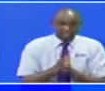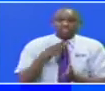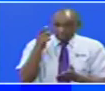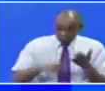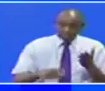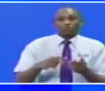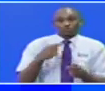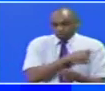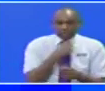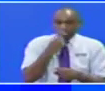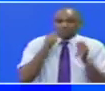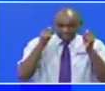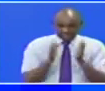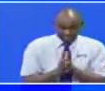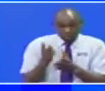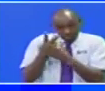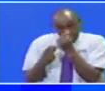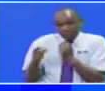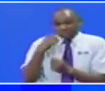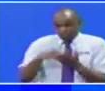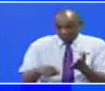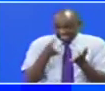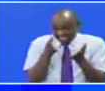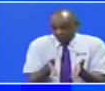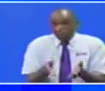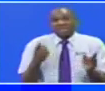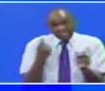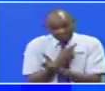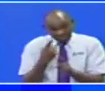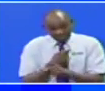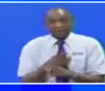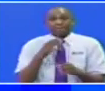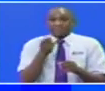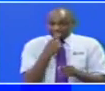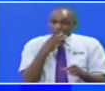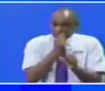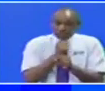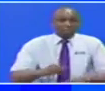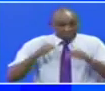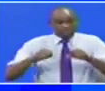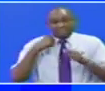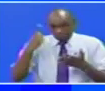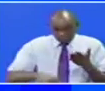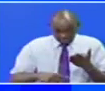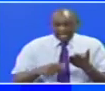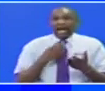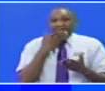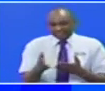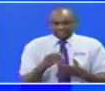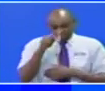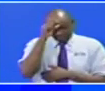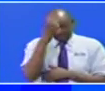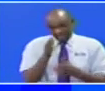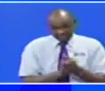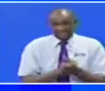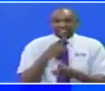striking doctors. The two spoke just moments after several medical associations officials spoke in reaction to the government's